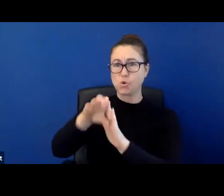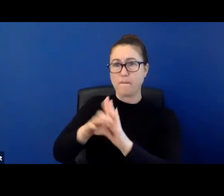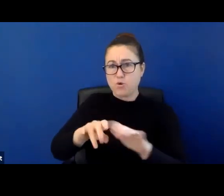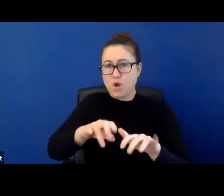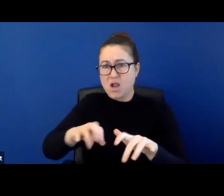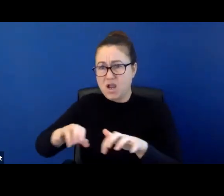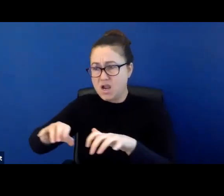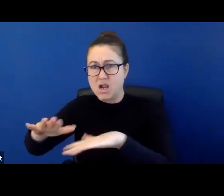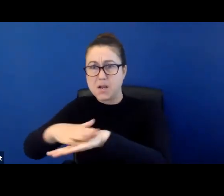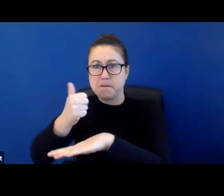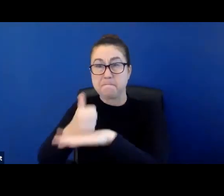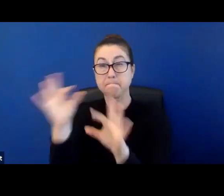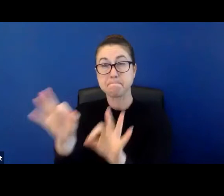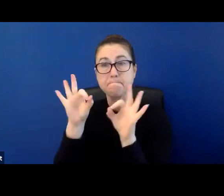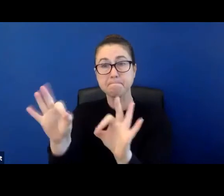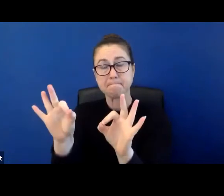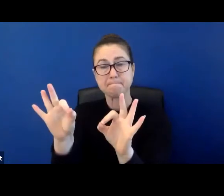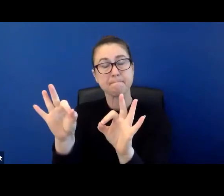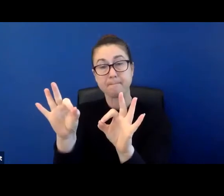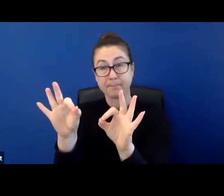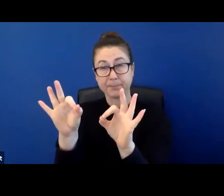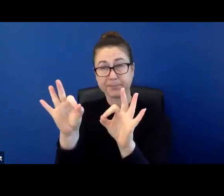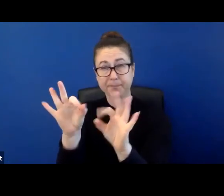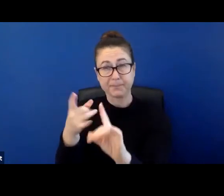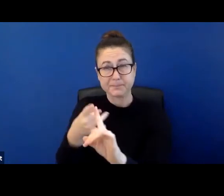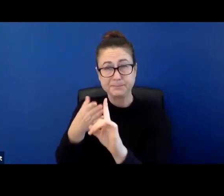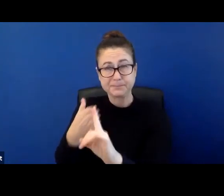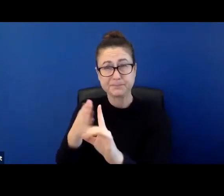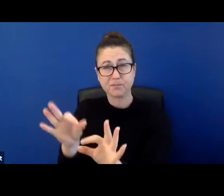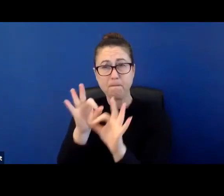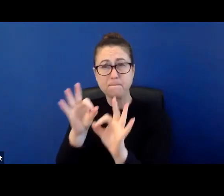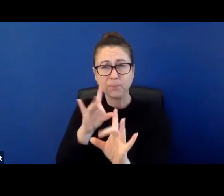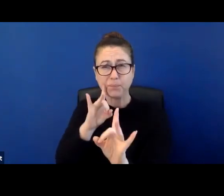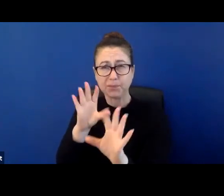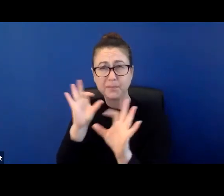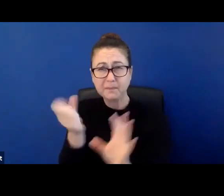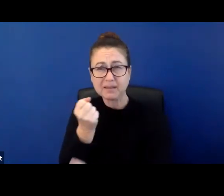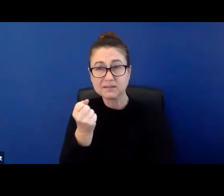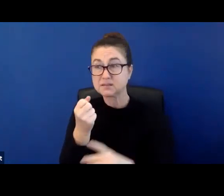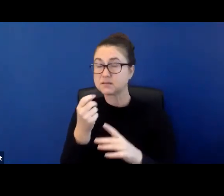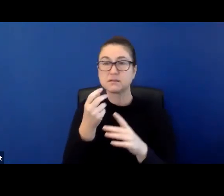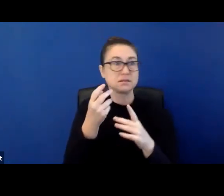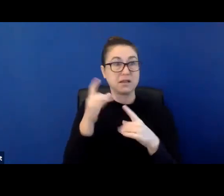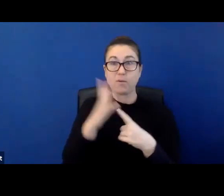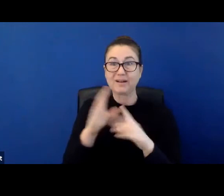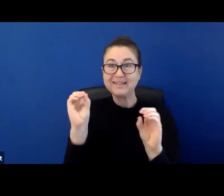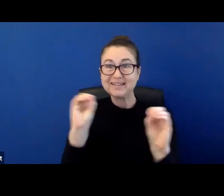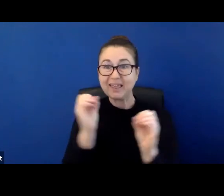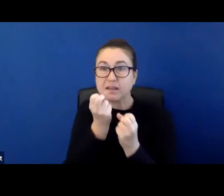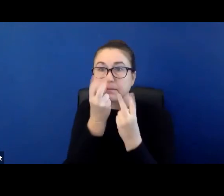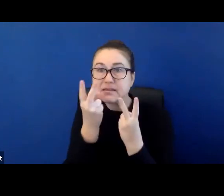system and make sure that that is accurate and doesn't contain errors or